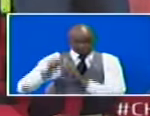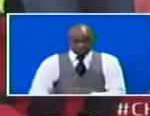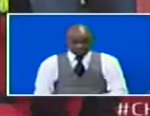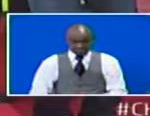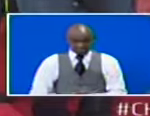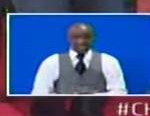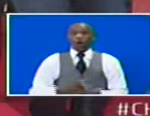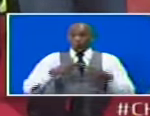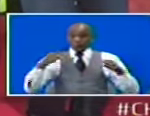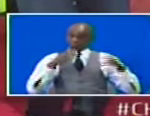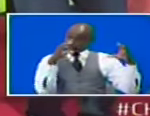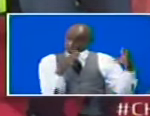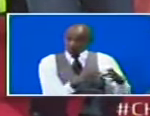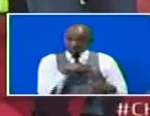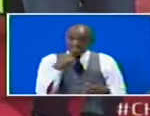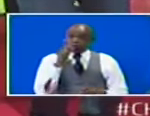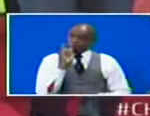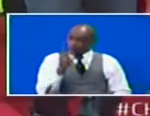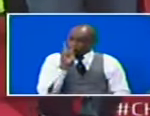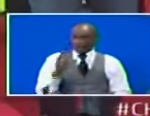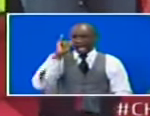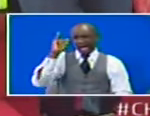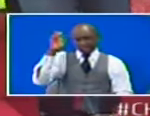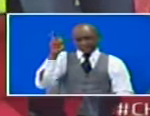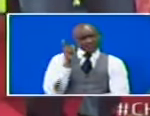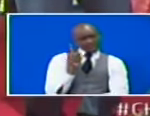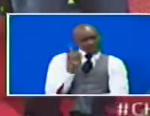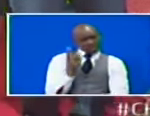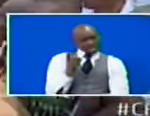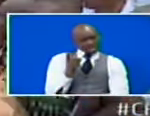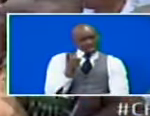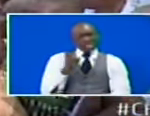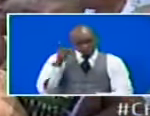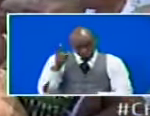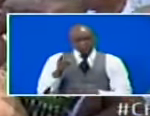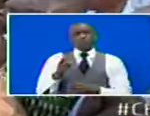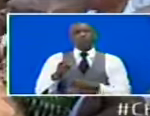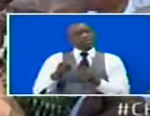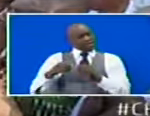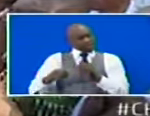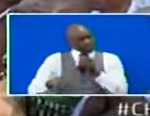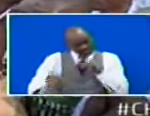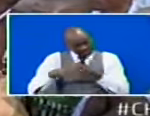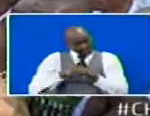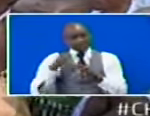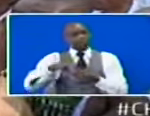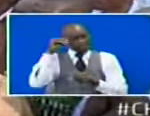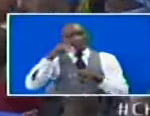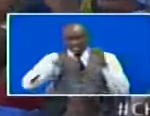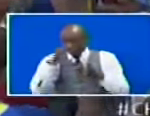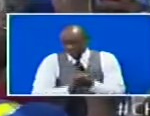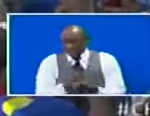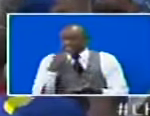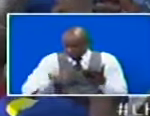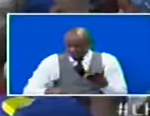The opposition politicians have cautioned the electoral body, IEBC, against being partisan in the run-up to the poll, adding